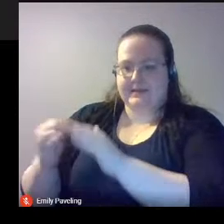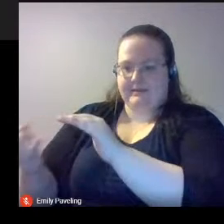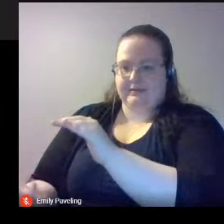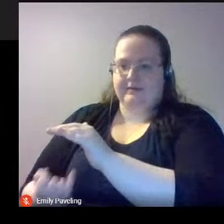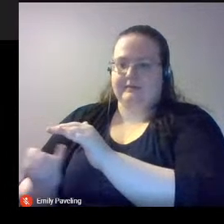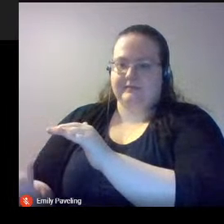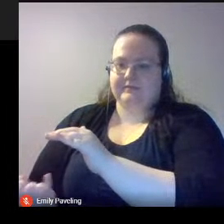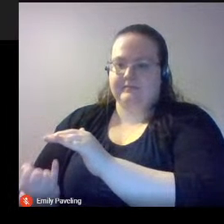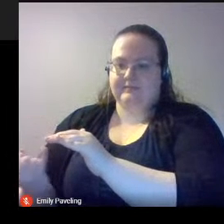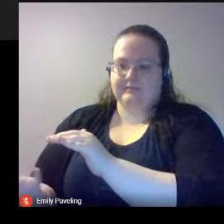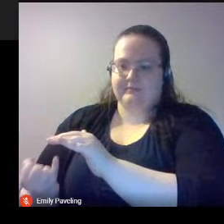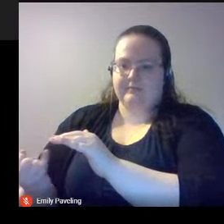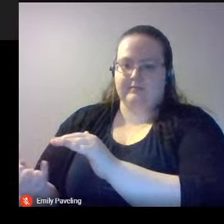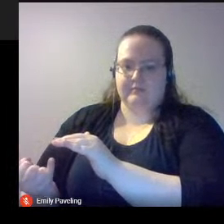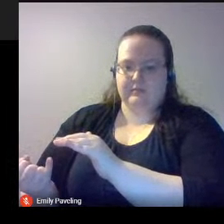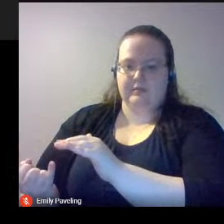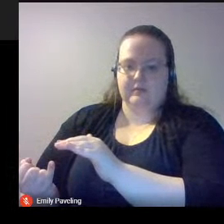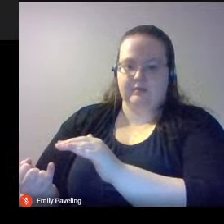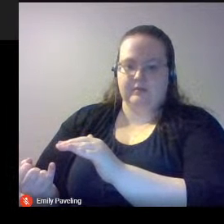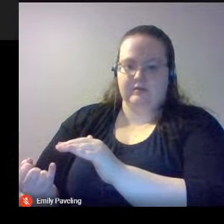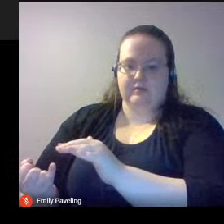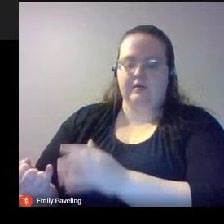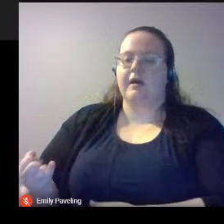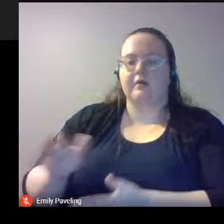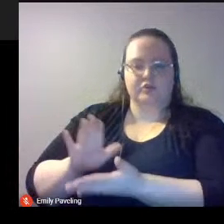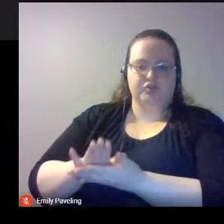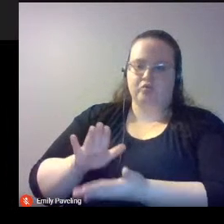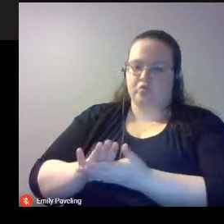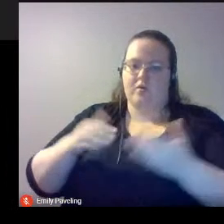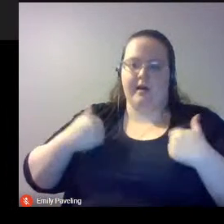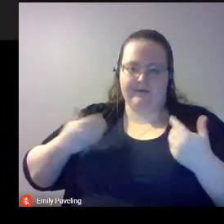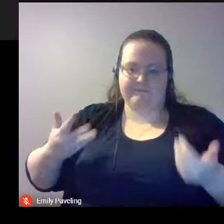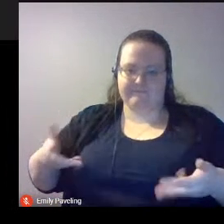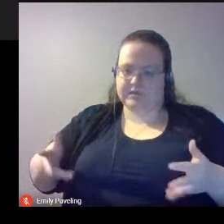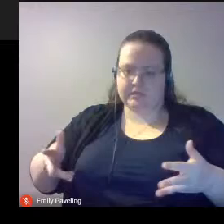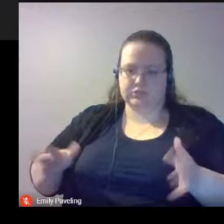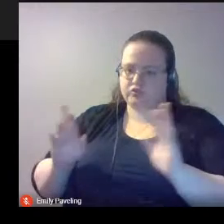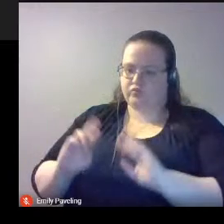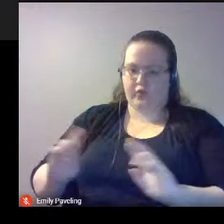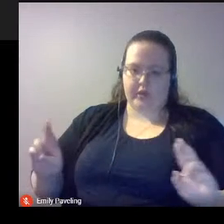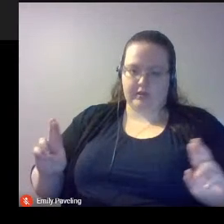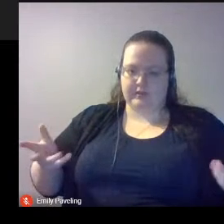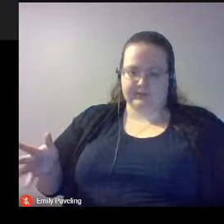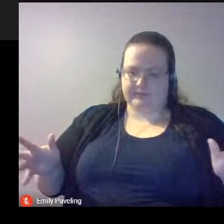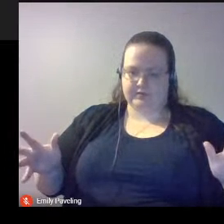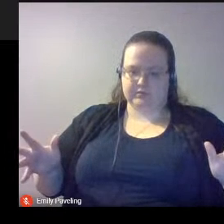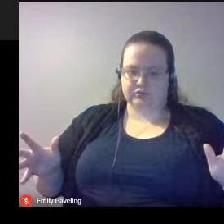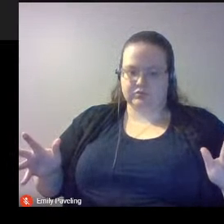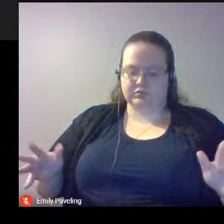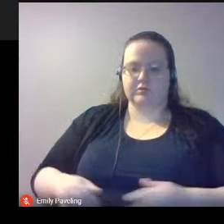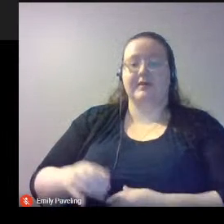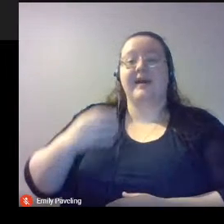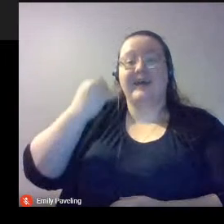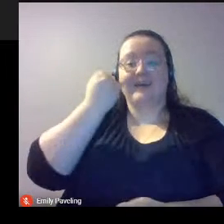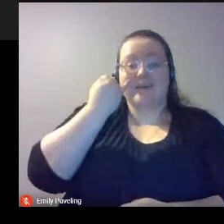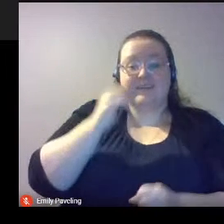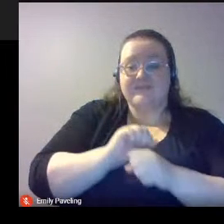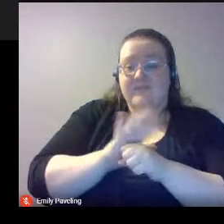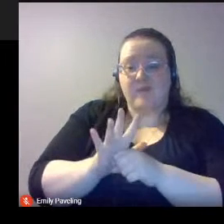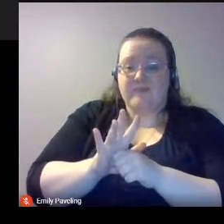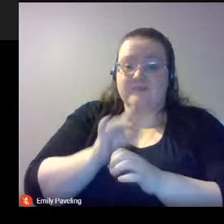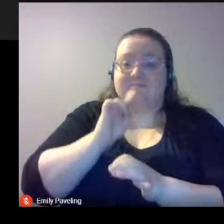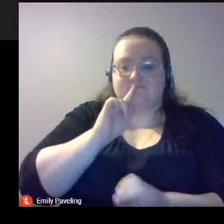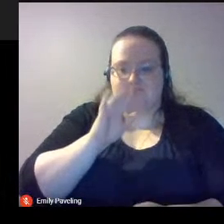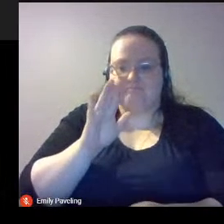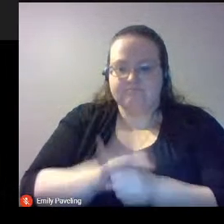that designated room will be defined by the school, and it will be identified and prepared. In the event of a confirmed case of